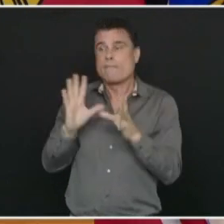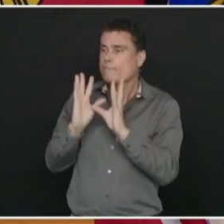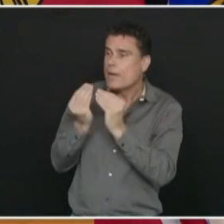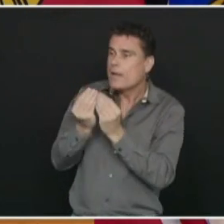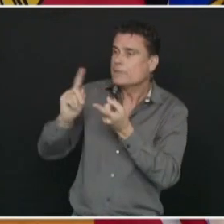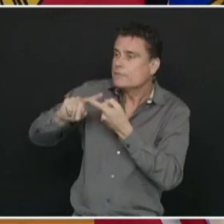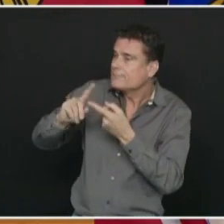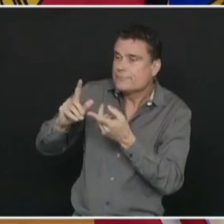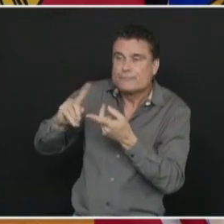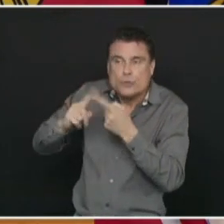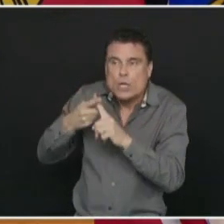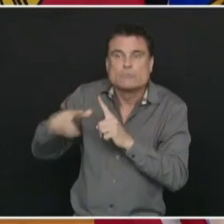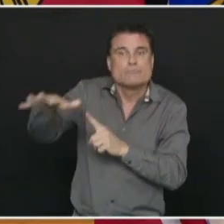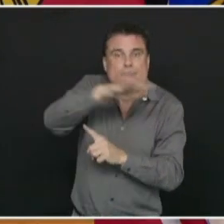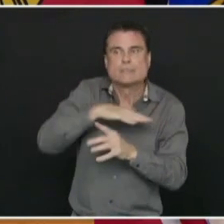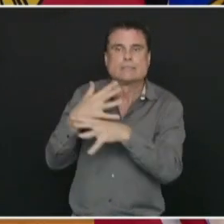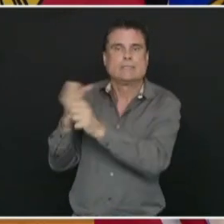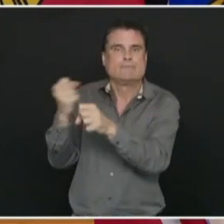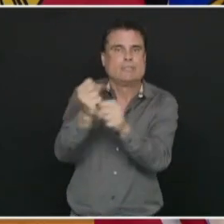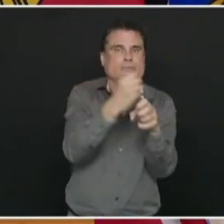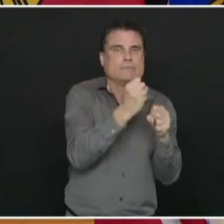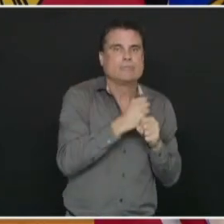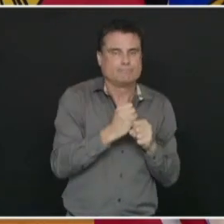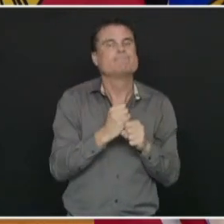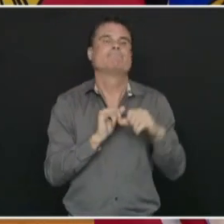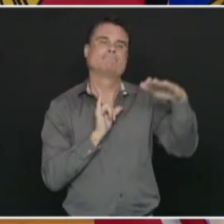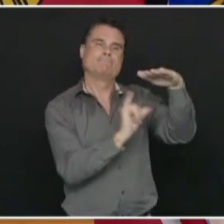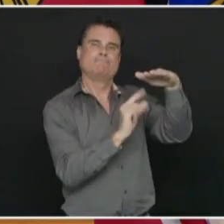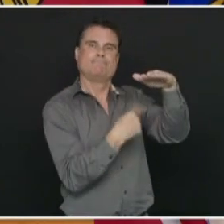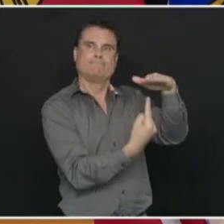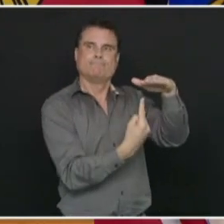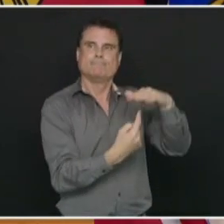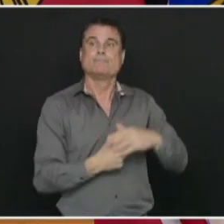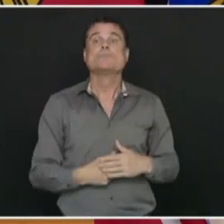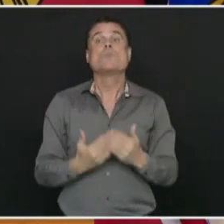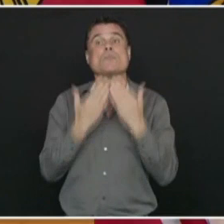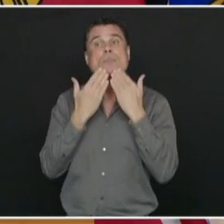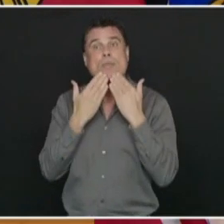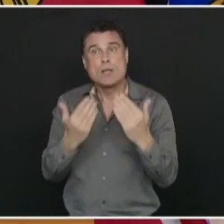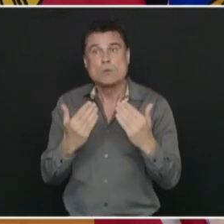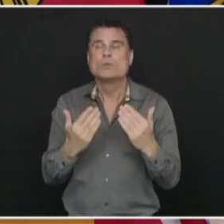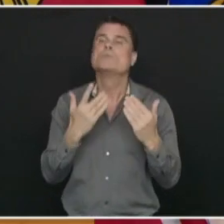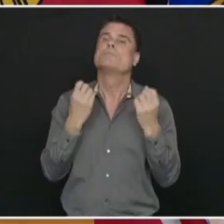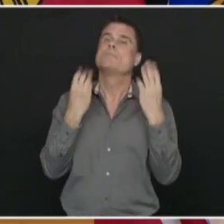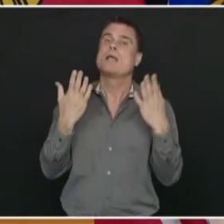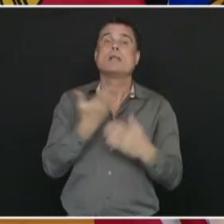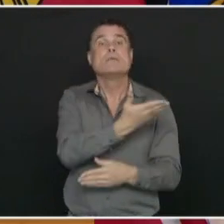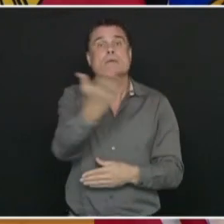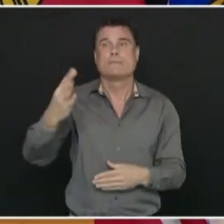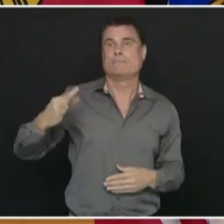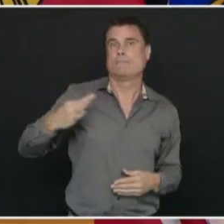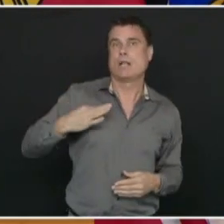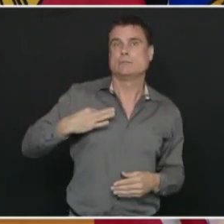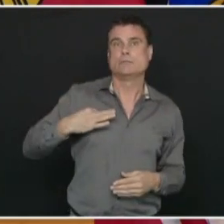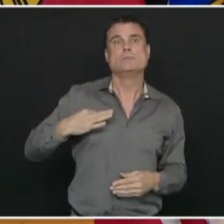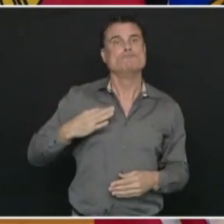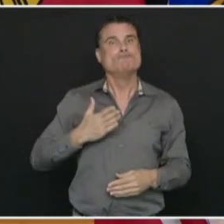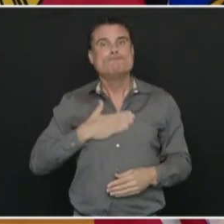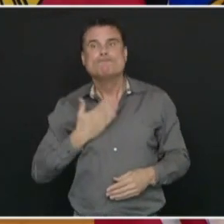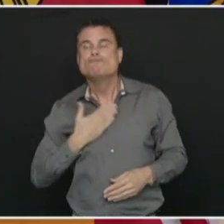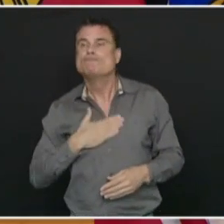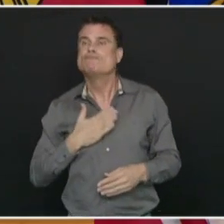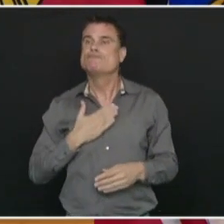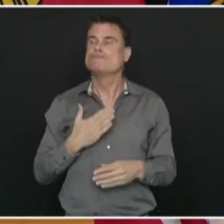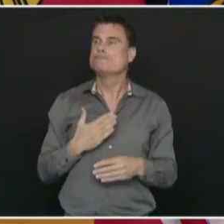day, Dr. Henry. A couple of questions, I think, on the same topic. You've discussed before